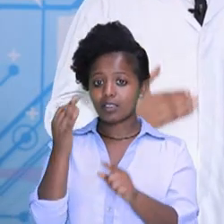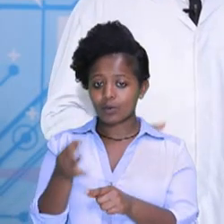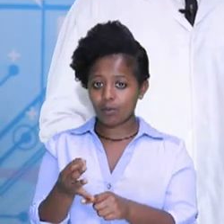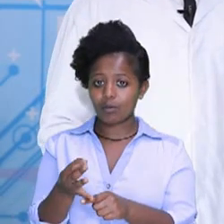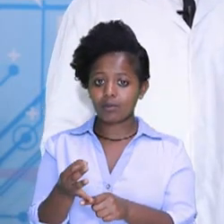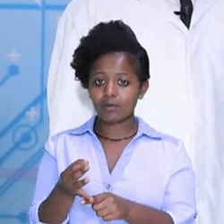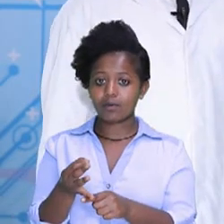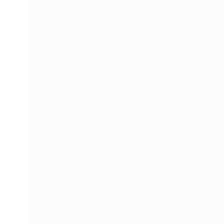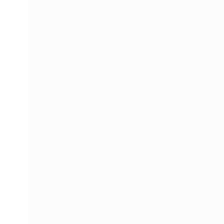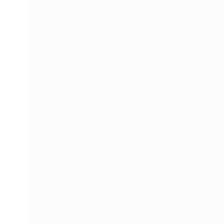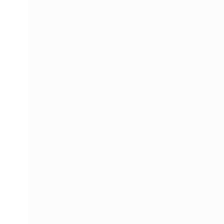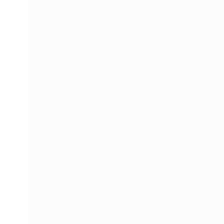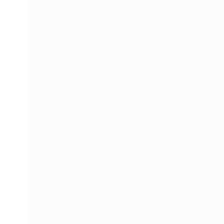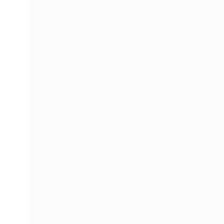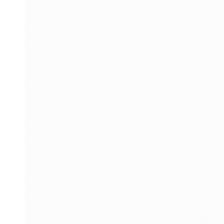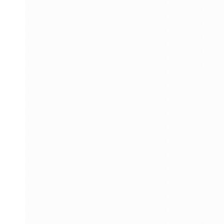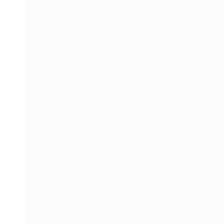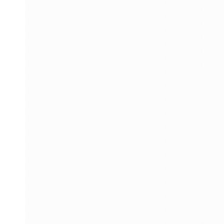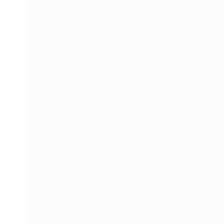of Israel.